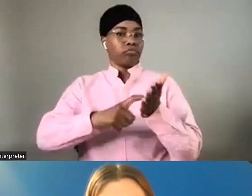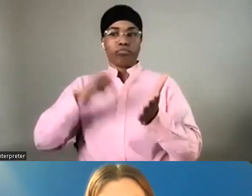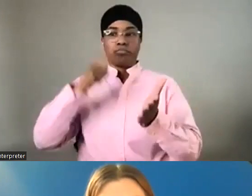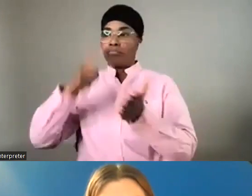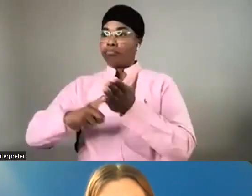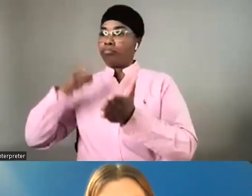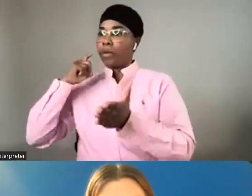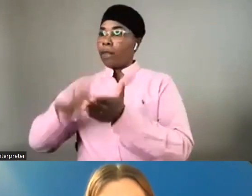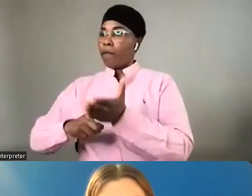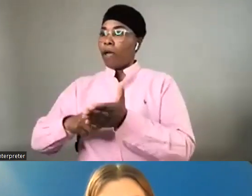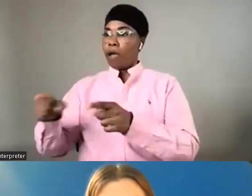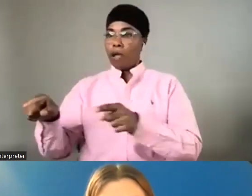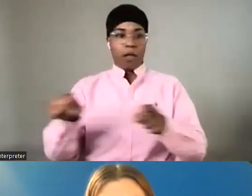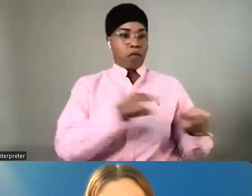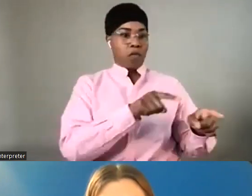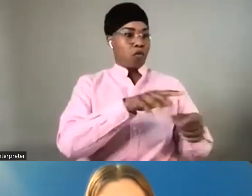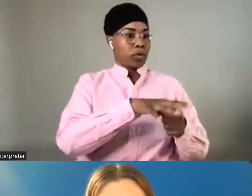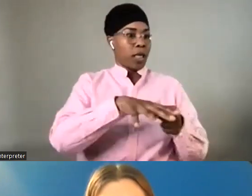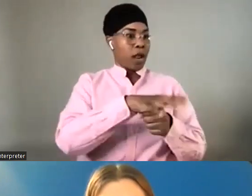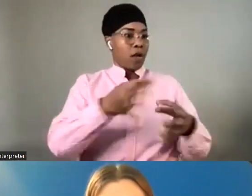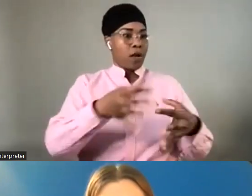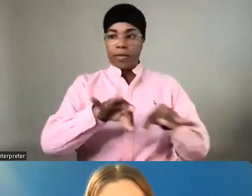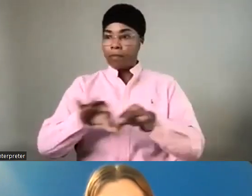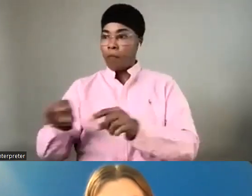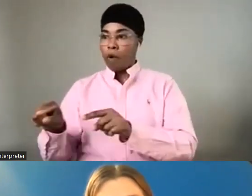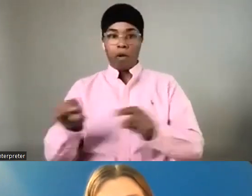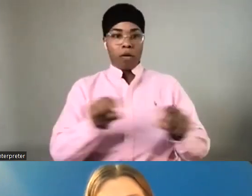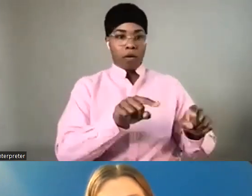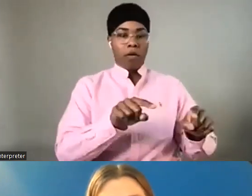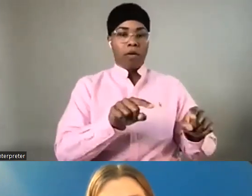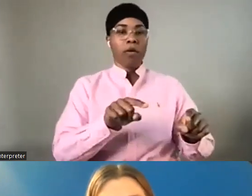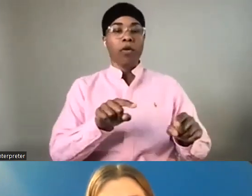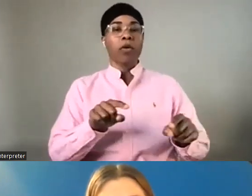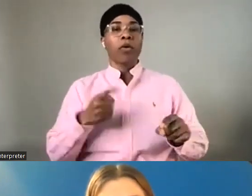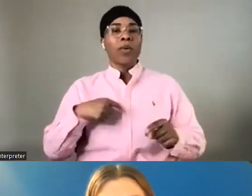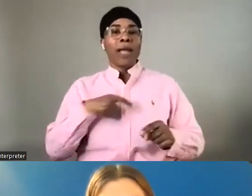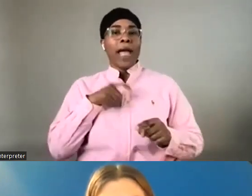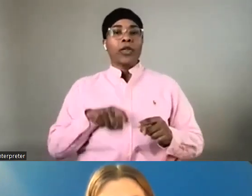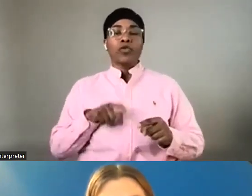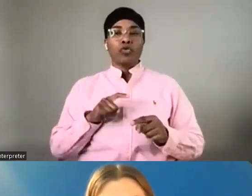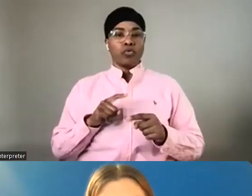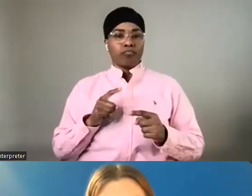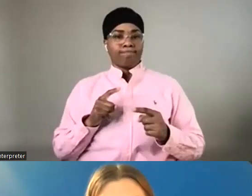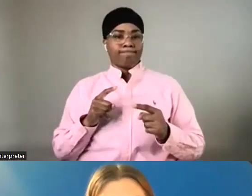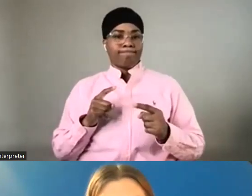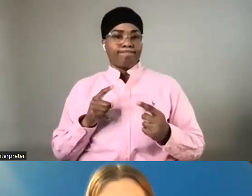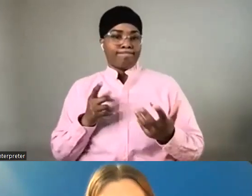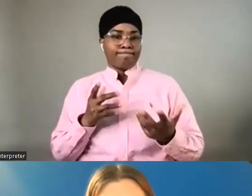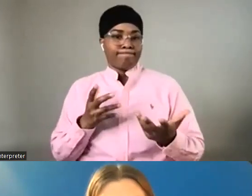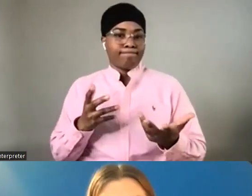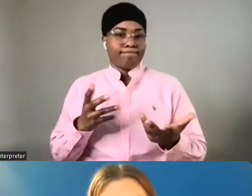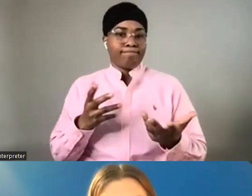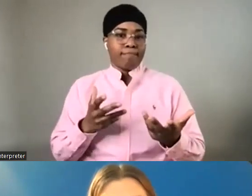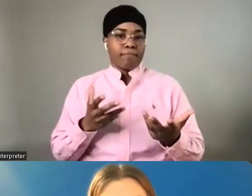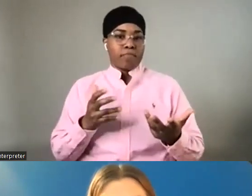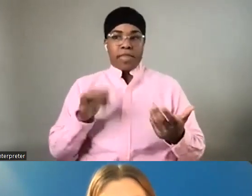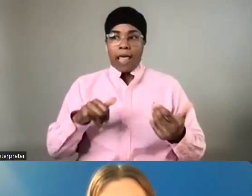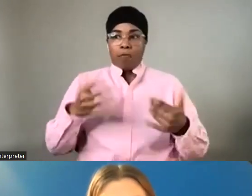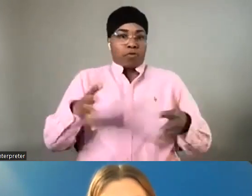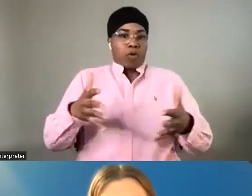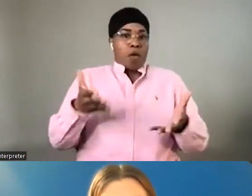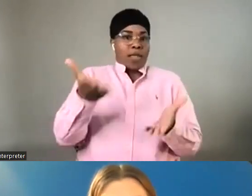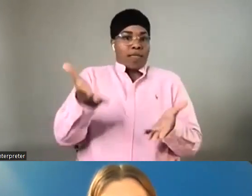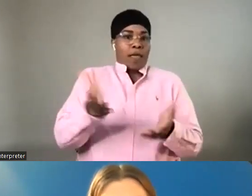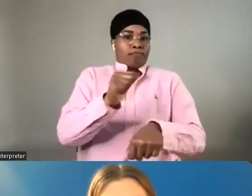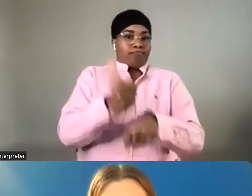like jumping off and thinking about how do we build on their business as usual fire, the sort of that backdrop was already there for